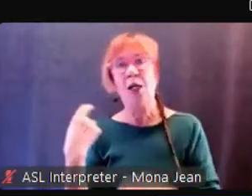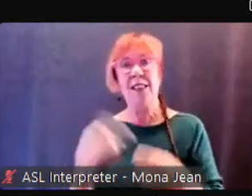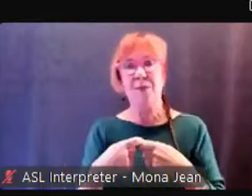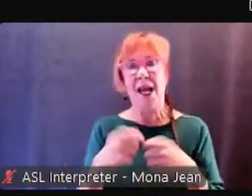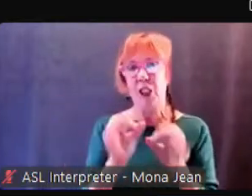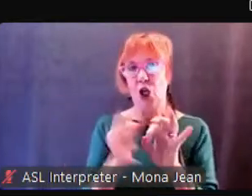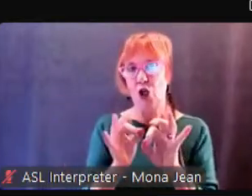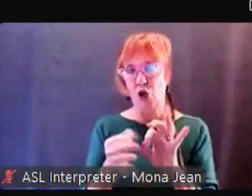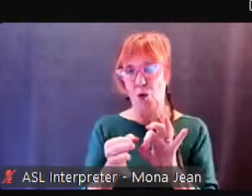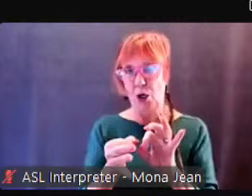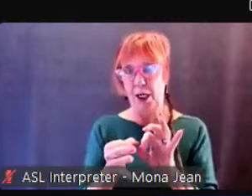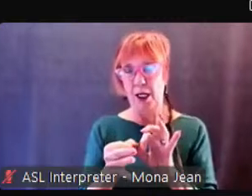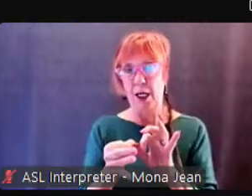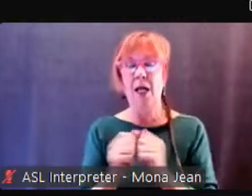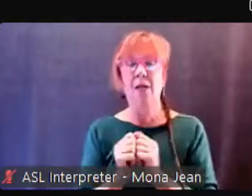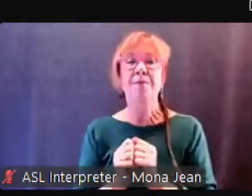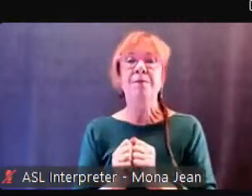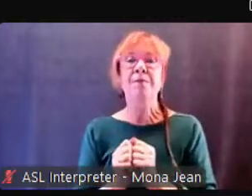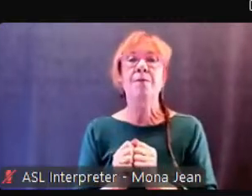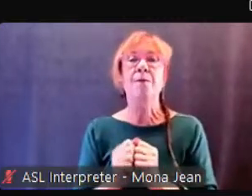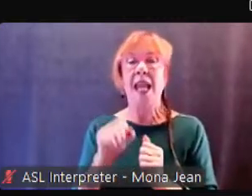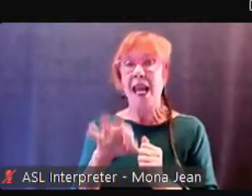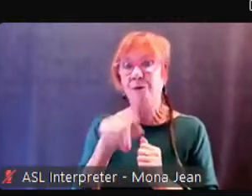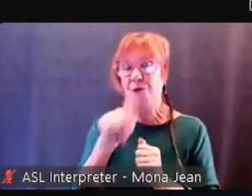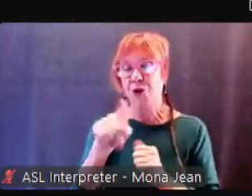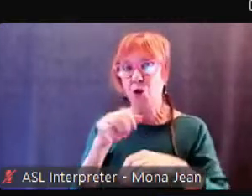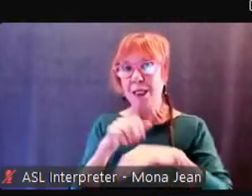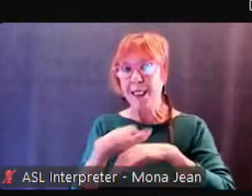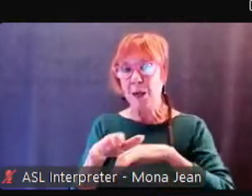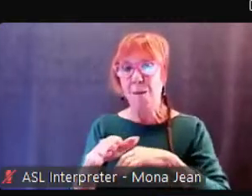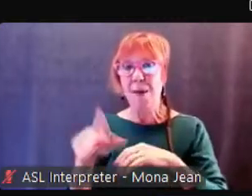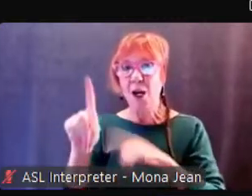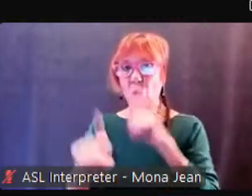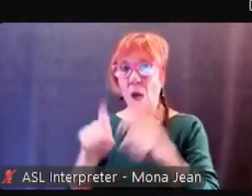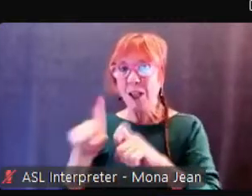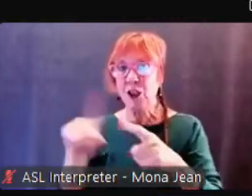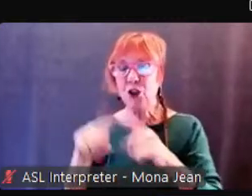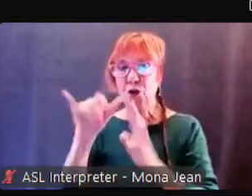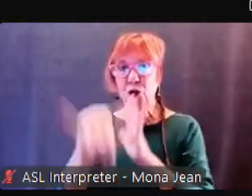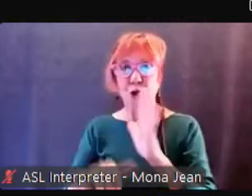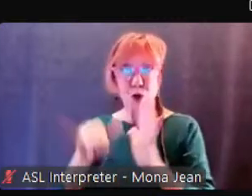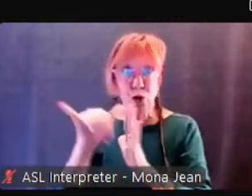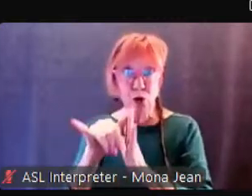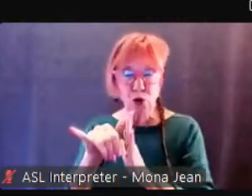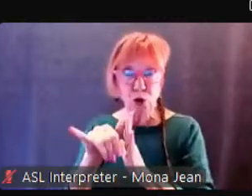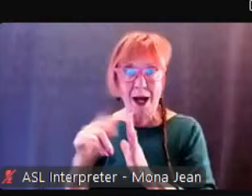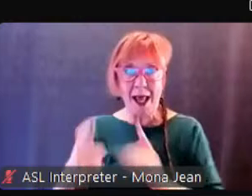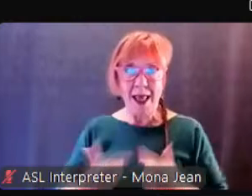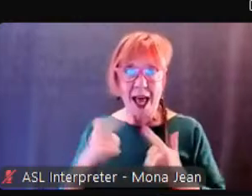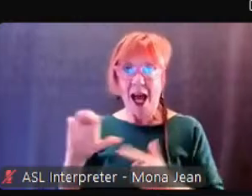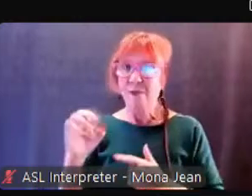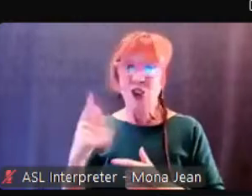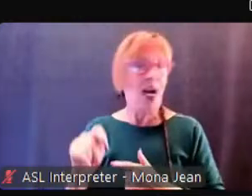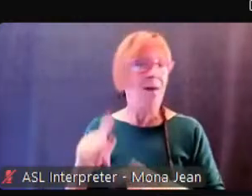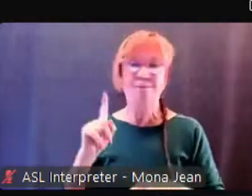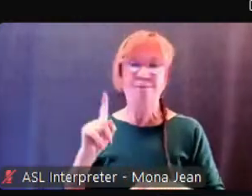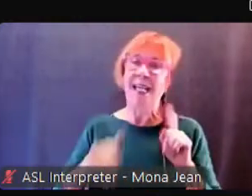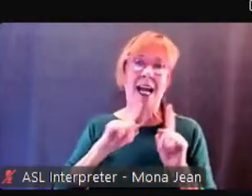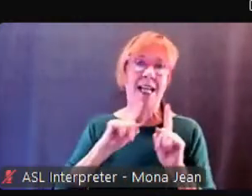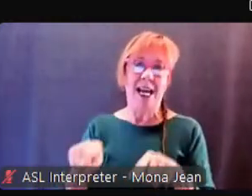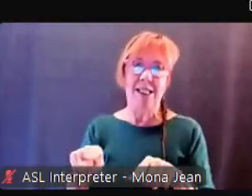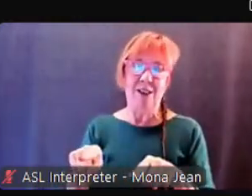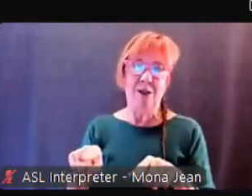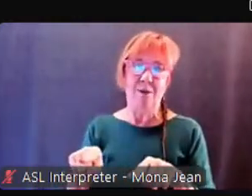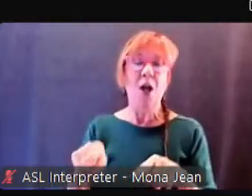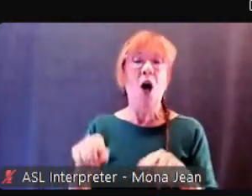Note that questions submitted to the YouTube live chat will not be answered. For Zoom participants, when you exit this meeting,